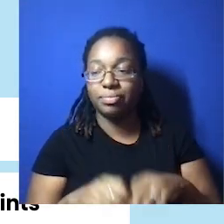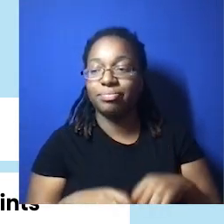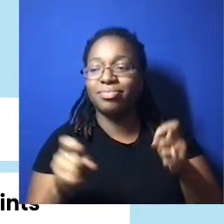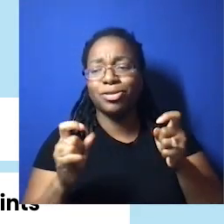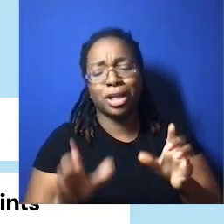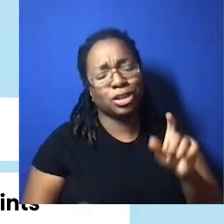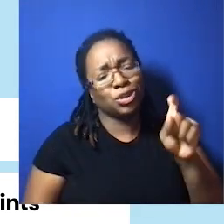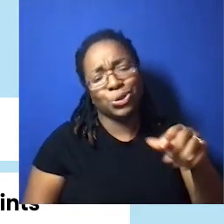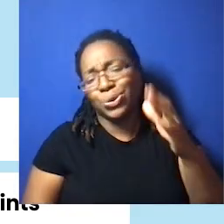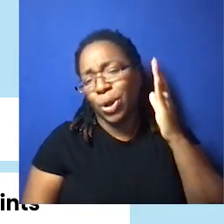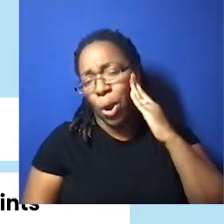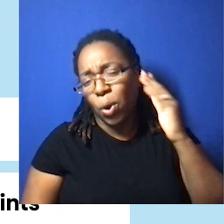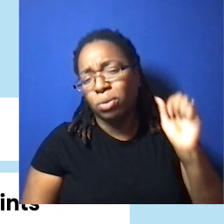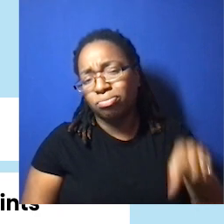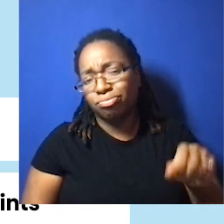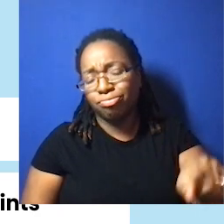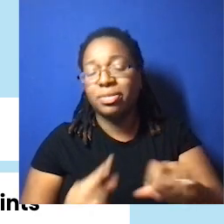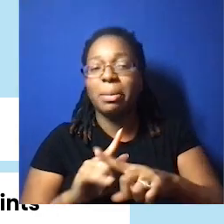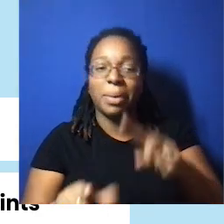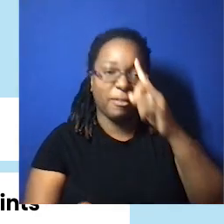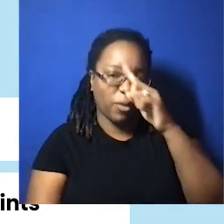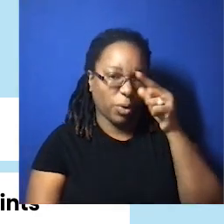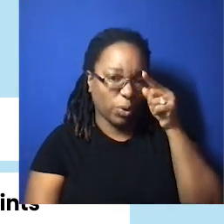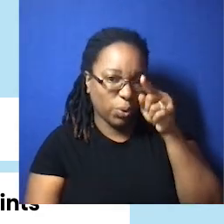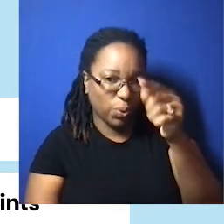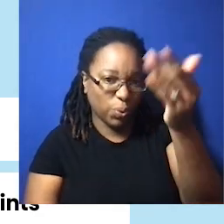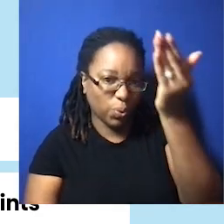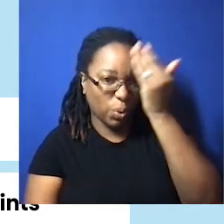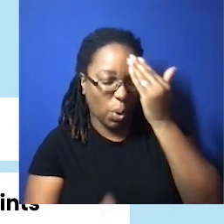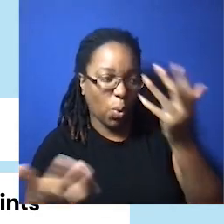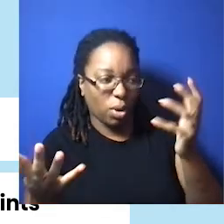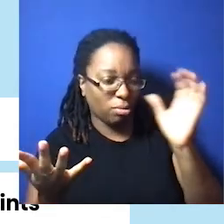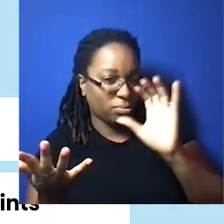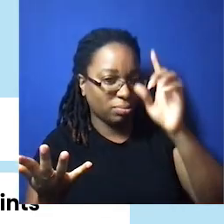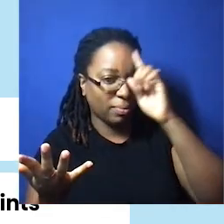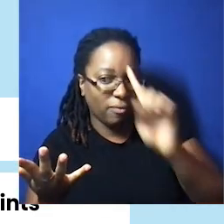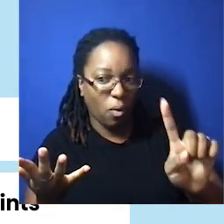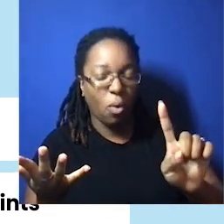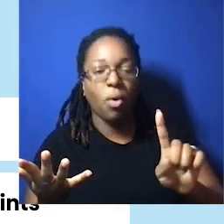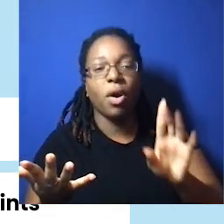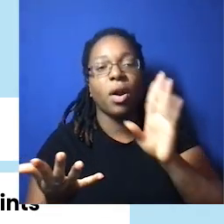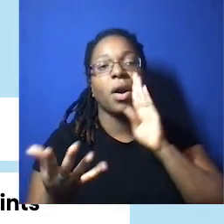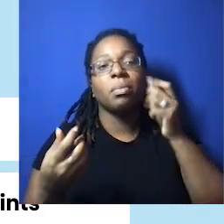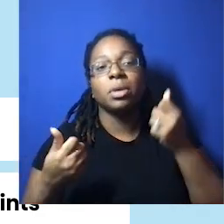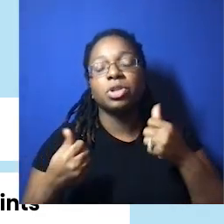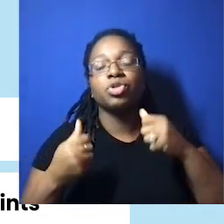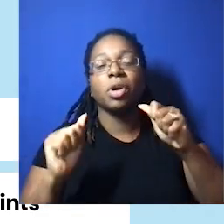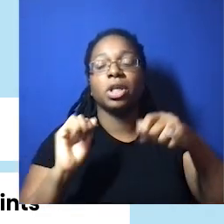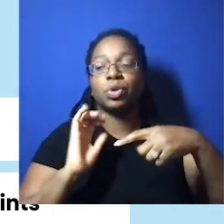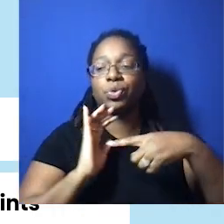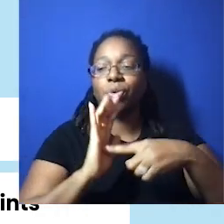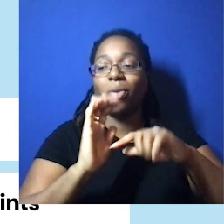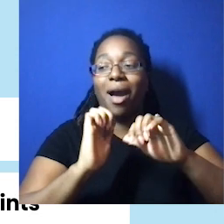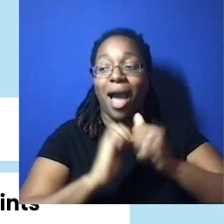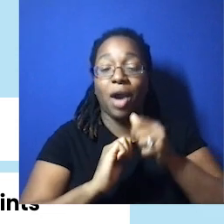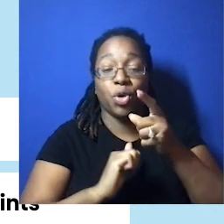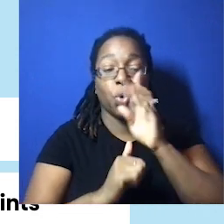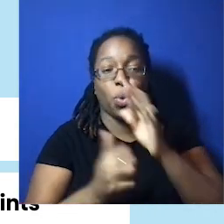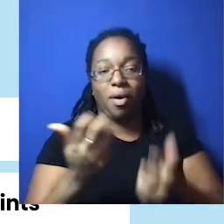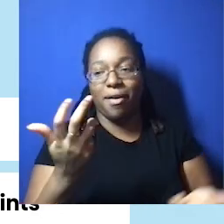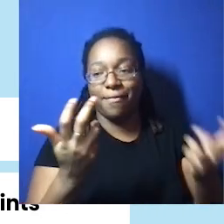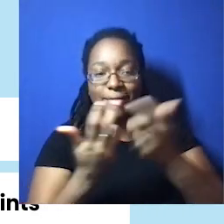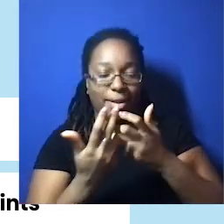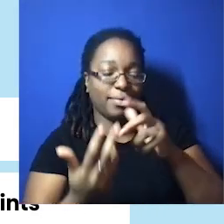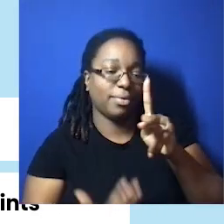this, but just so you all know what they're looking for, is that they're going to be trying to demonstrate how you fit the Knauss